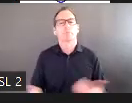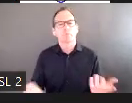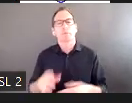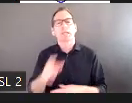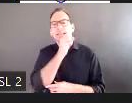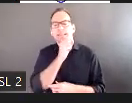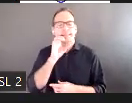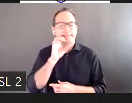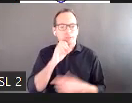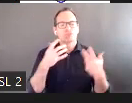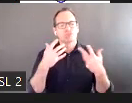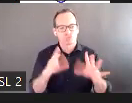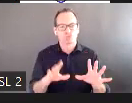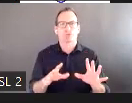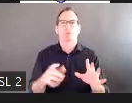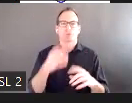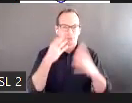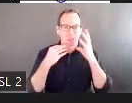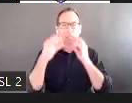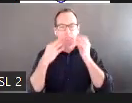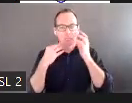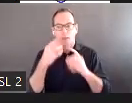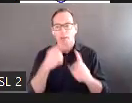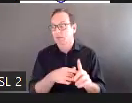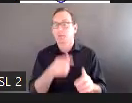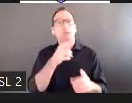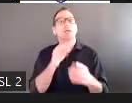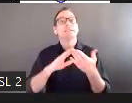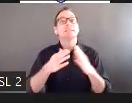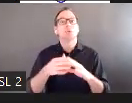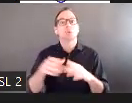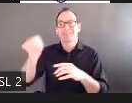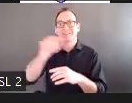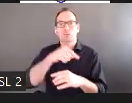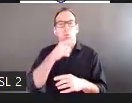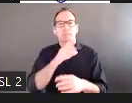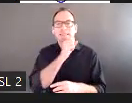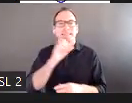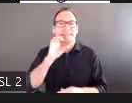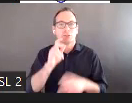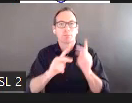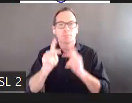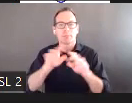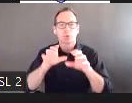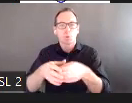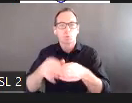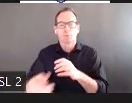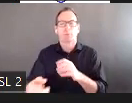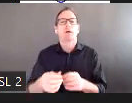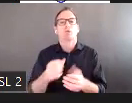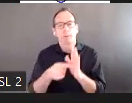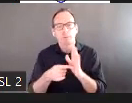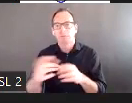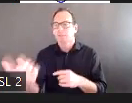back in 2006. As you remember, they were a key stakeholder in coming to our police service saying, how can we do this